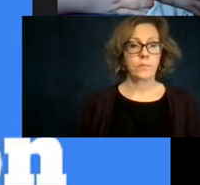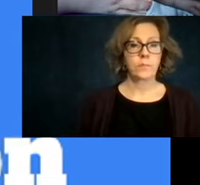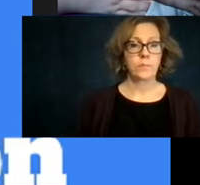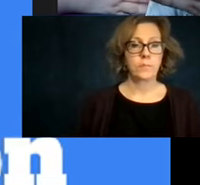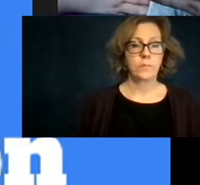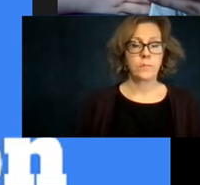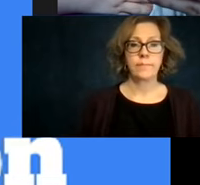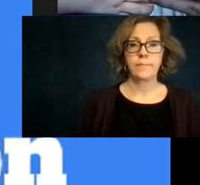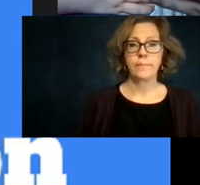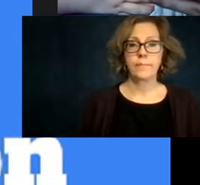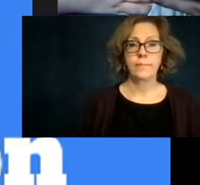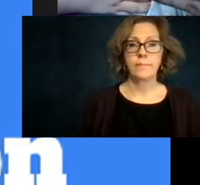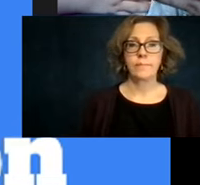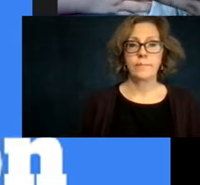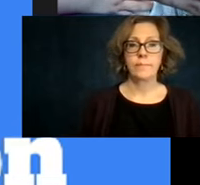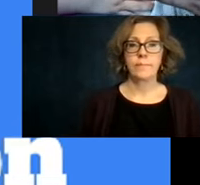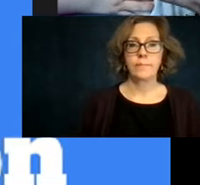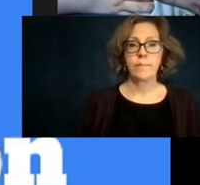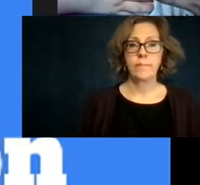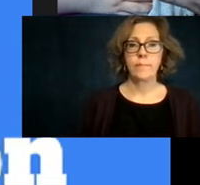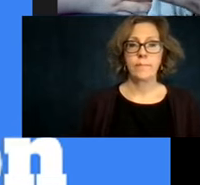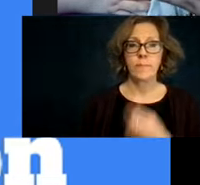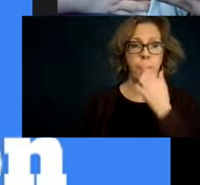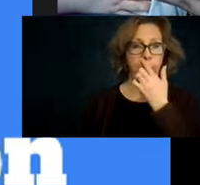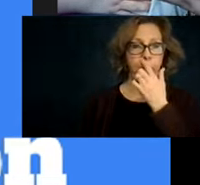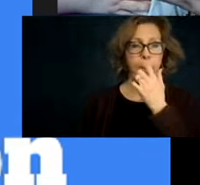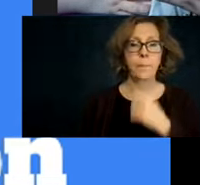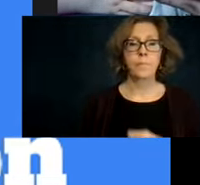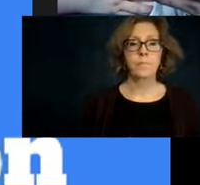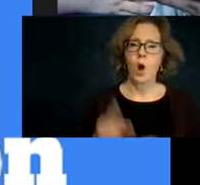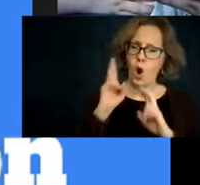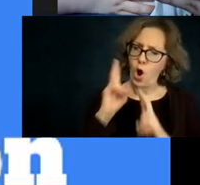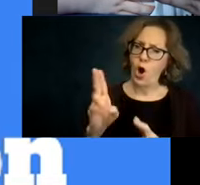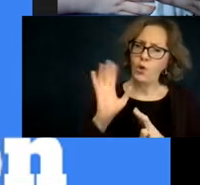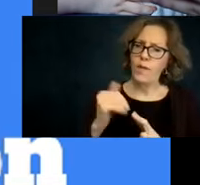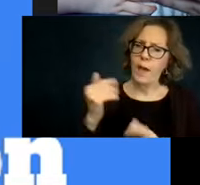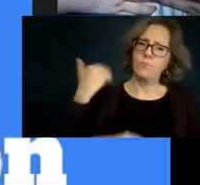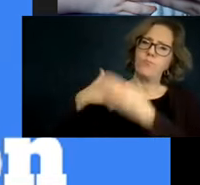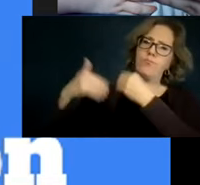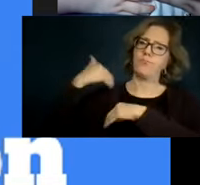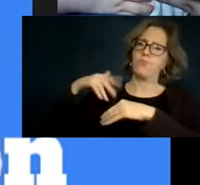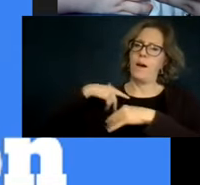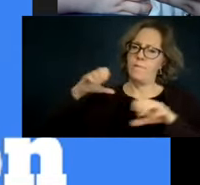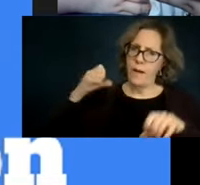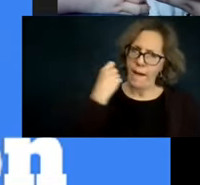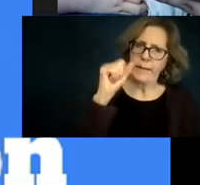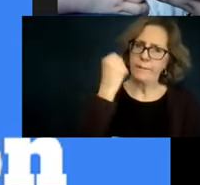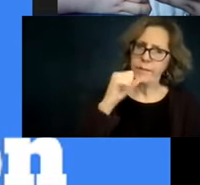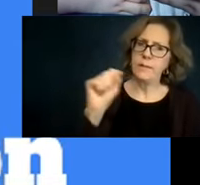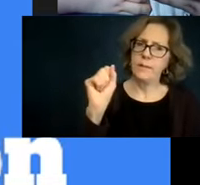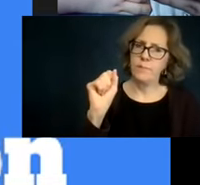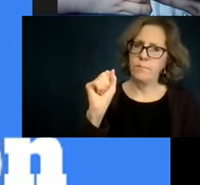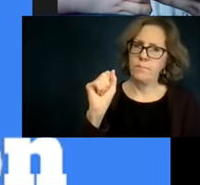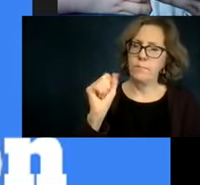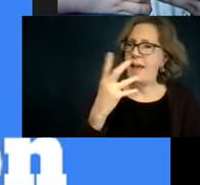Honor the tradition of activism in the self-advocacy movement.